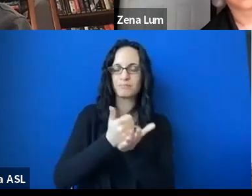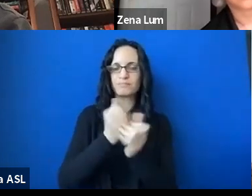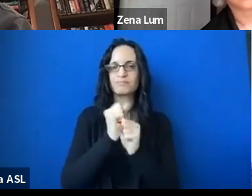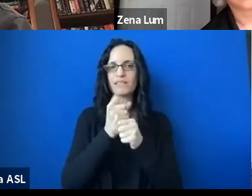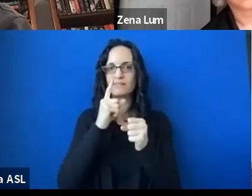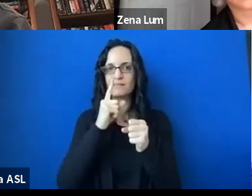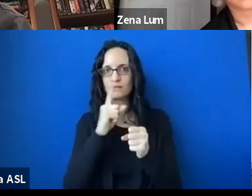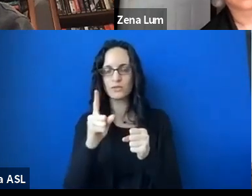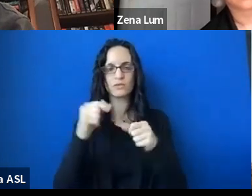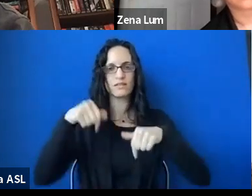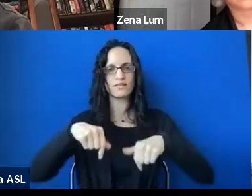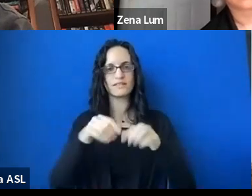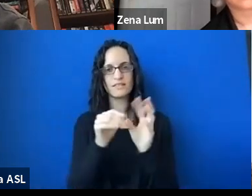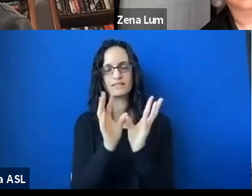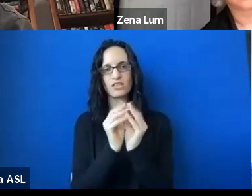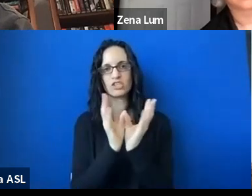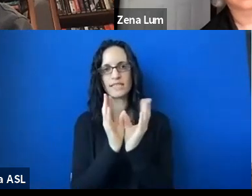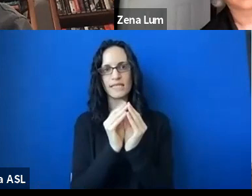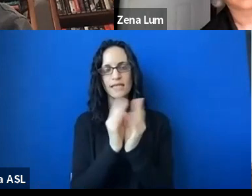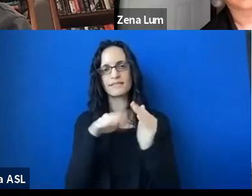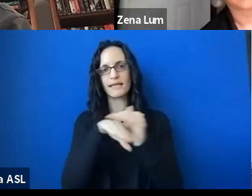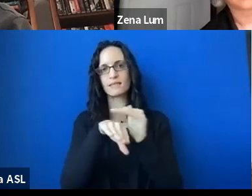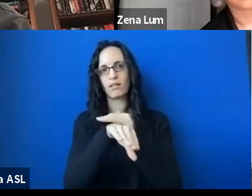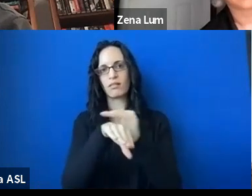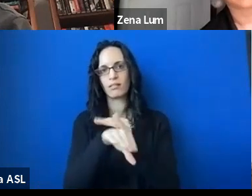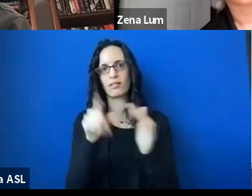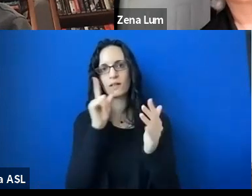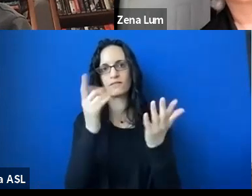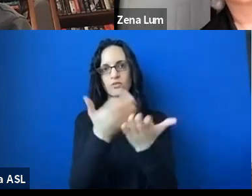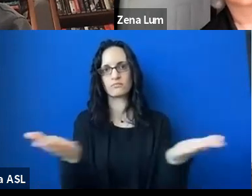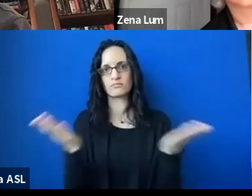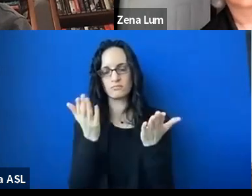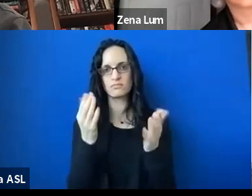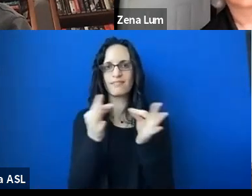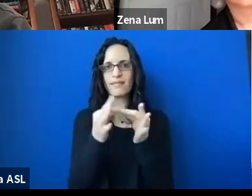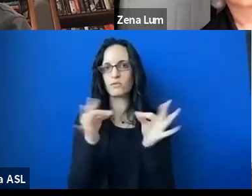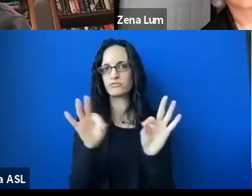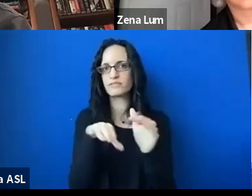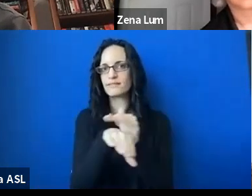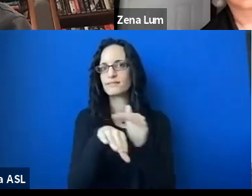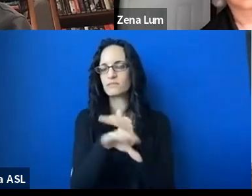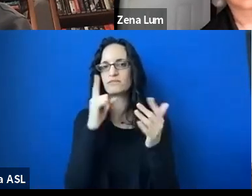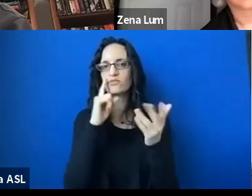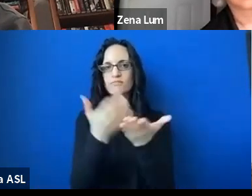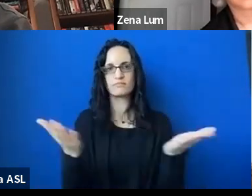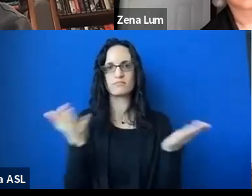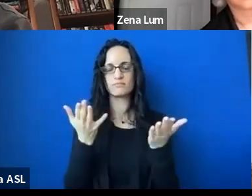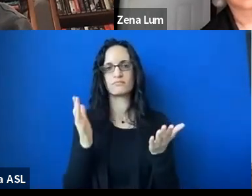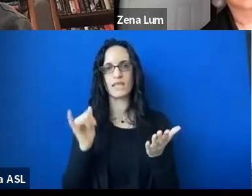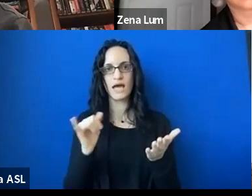that this session is accessible, language accessible. That is critically